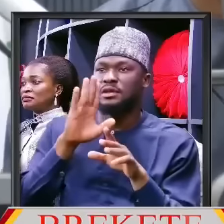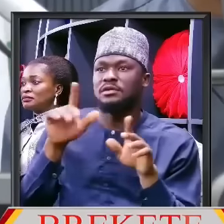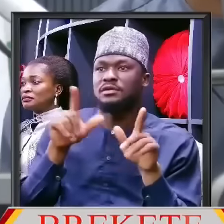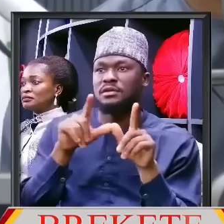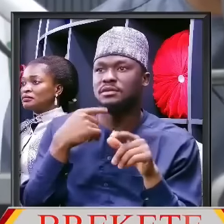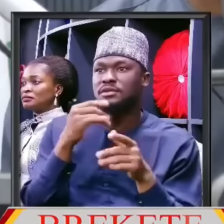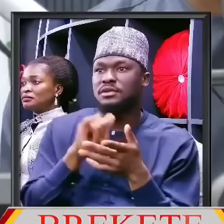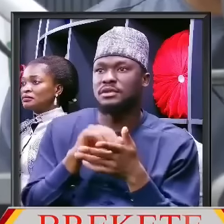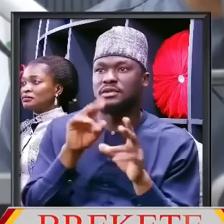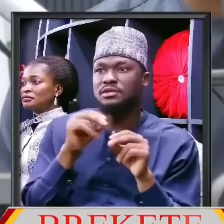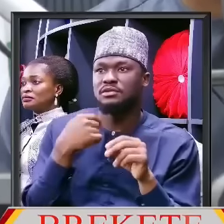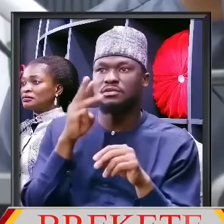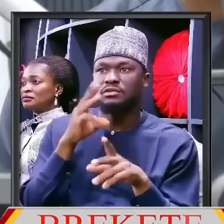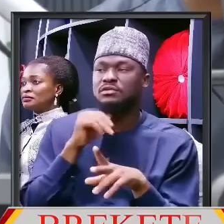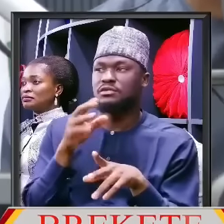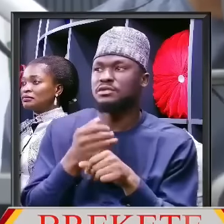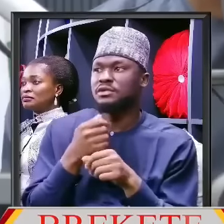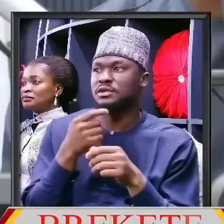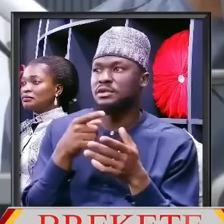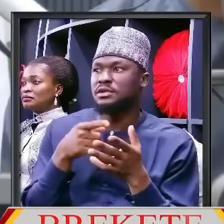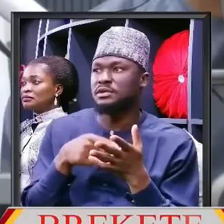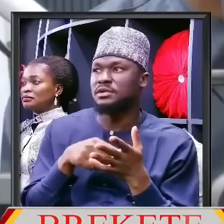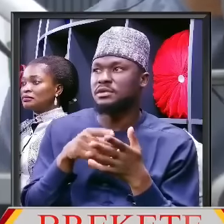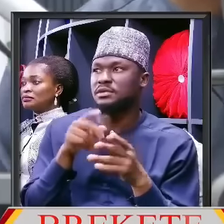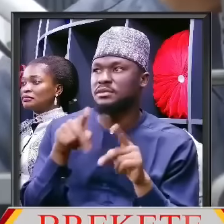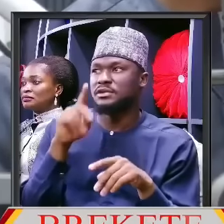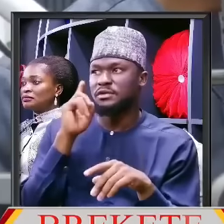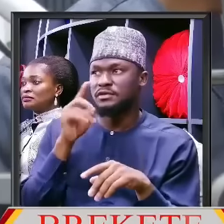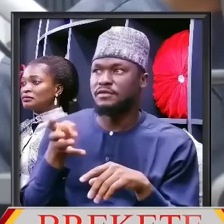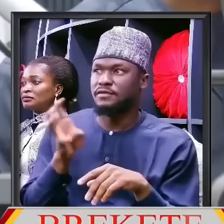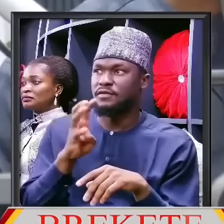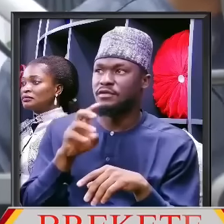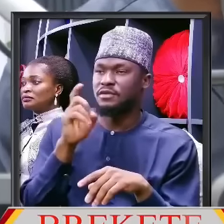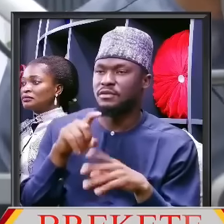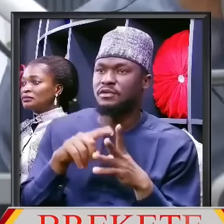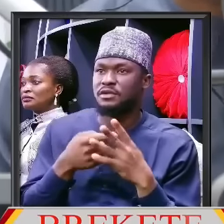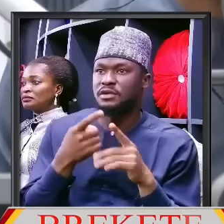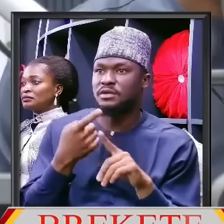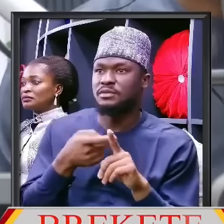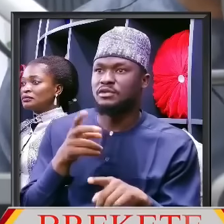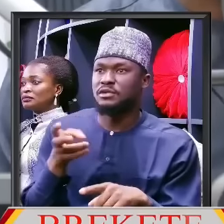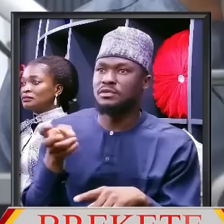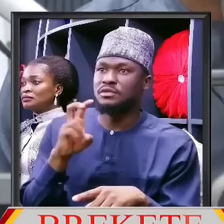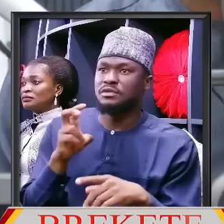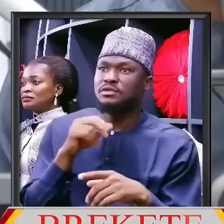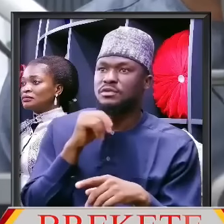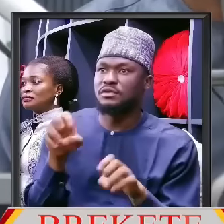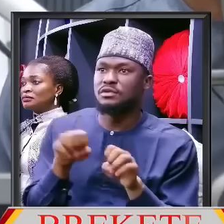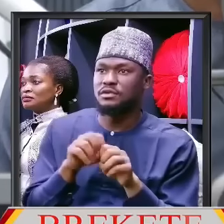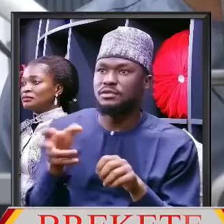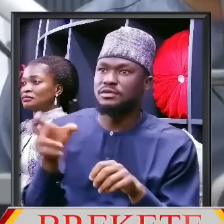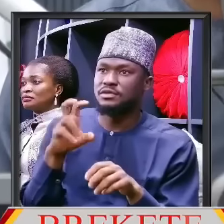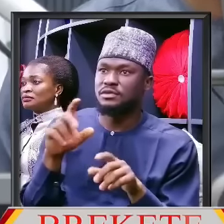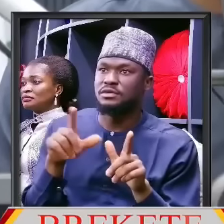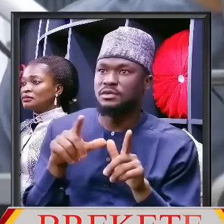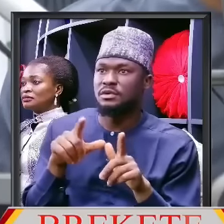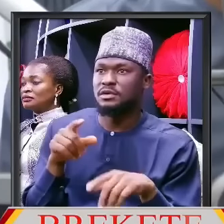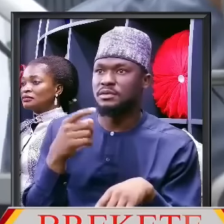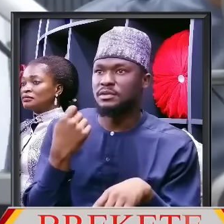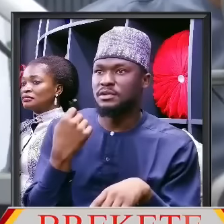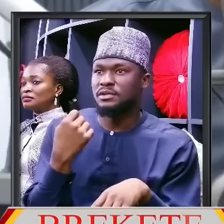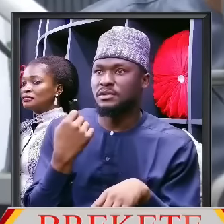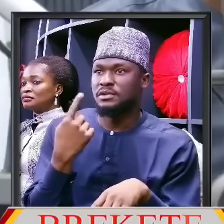say we no go take this person for that your 400 level, you go start for 200, not even 3. I